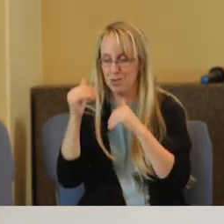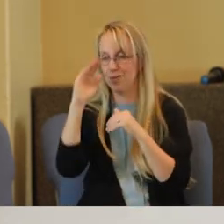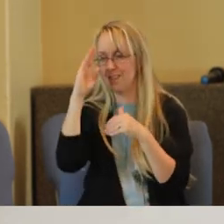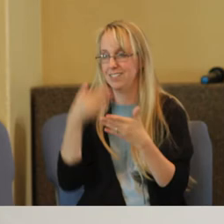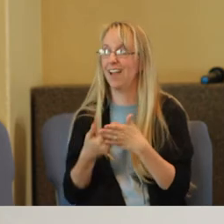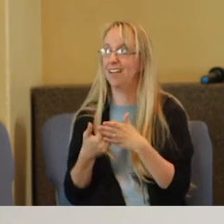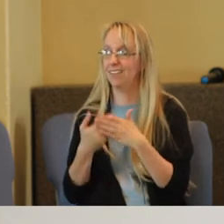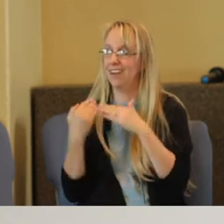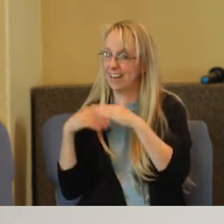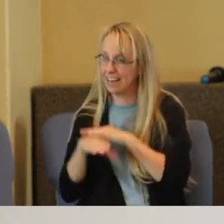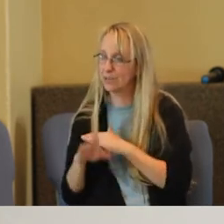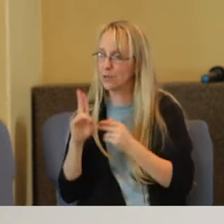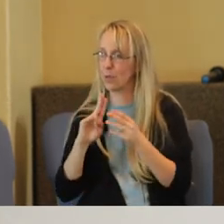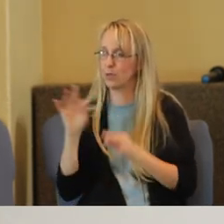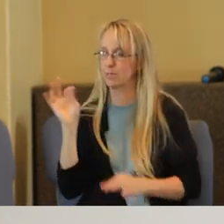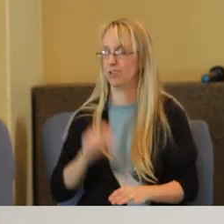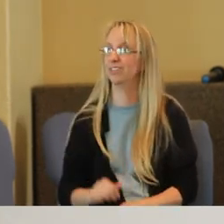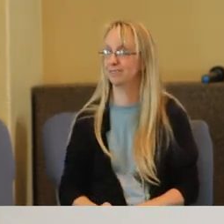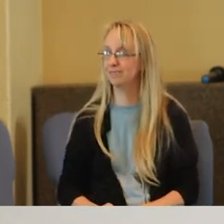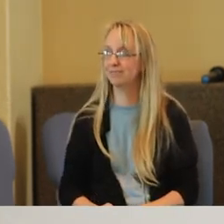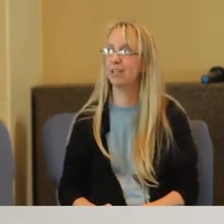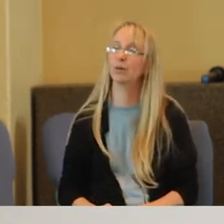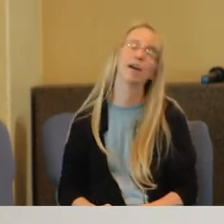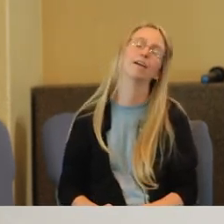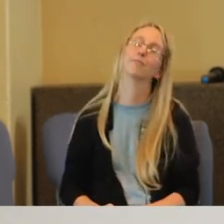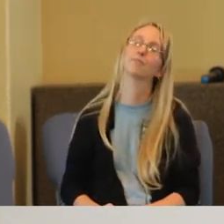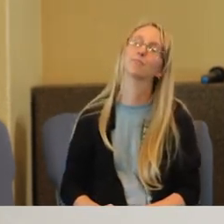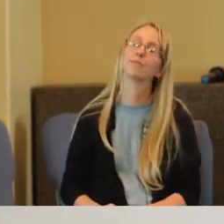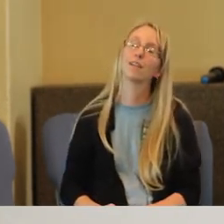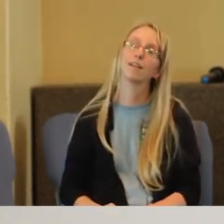Spirit. You know, you go out,